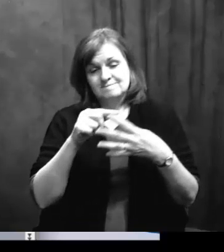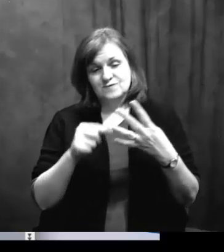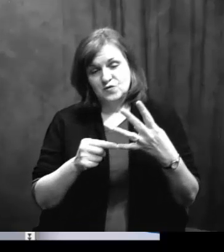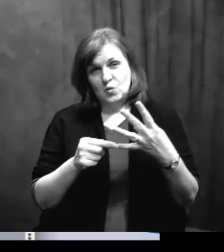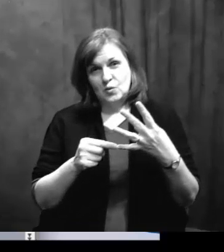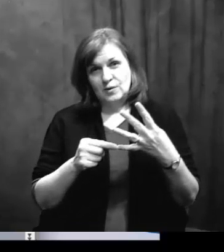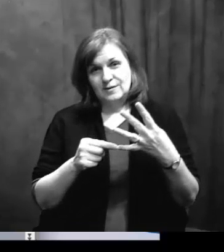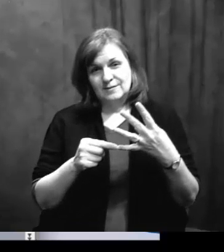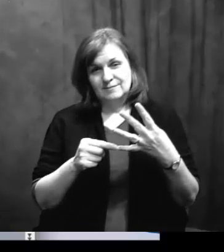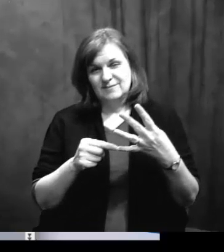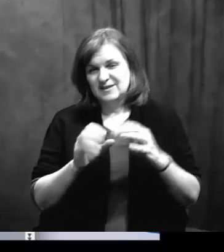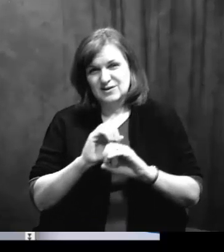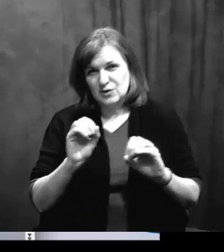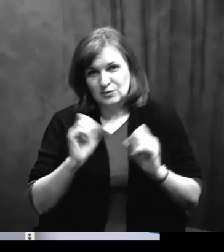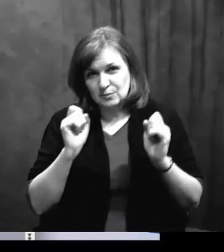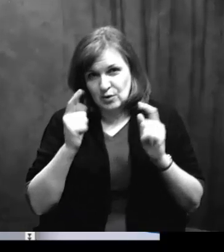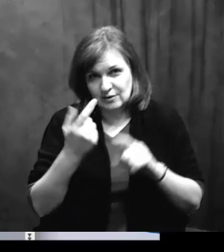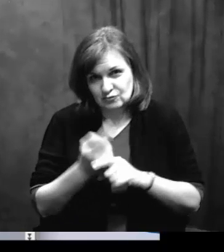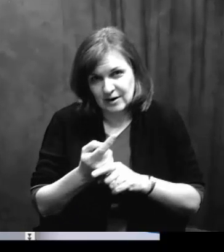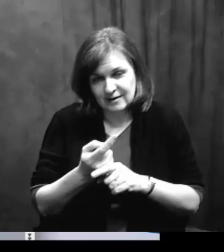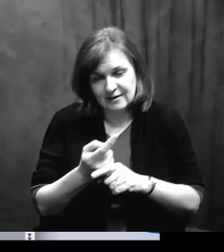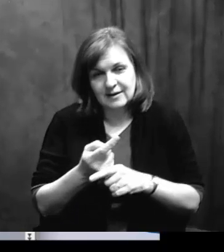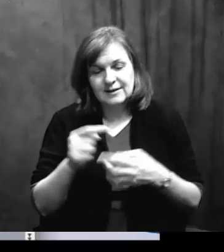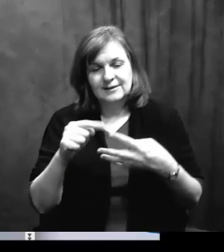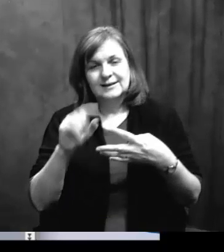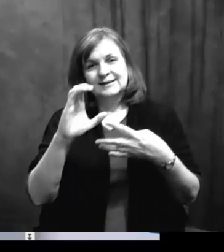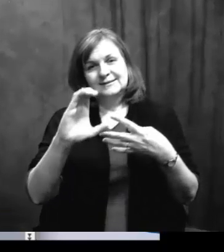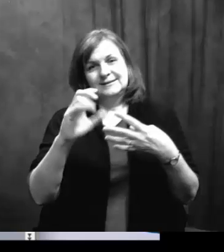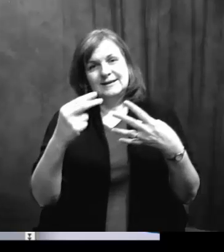nitrogen, probably do not surprise you in the least.